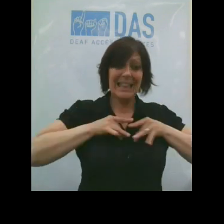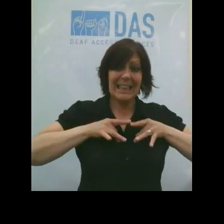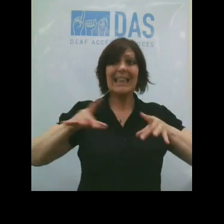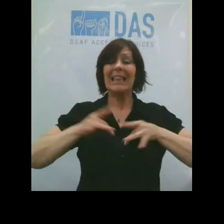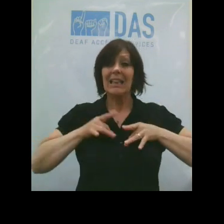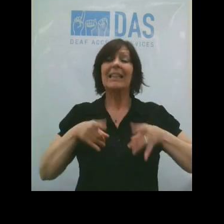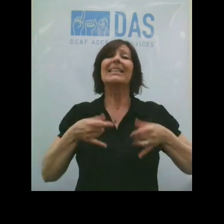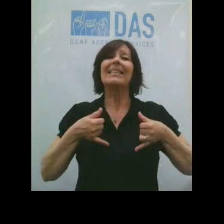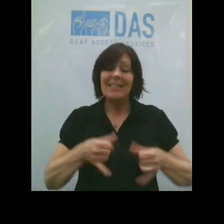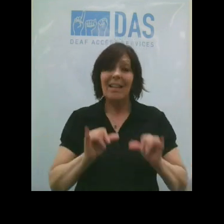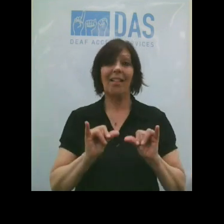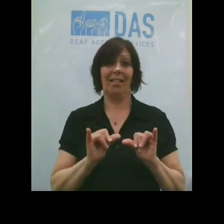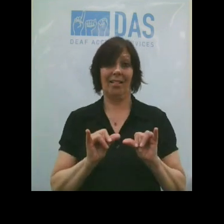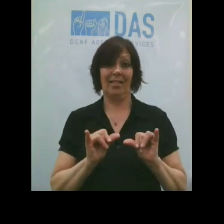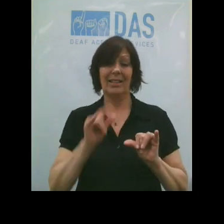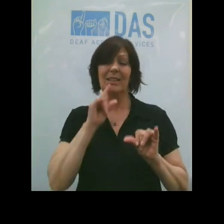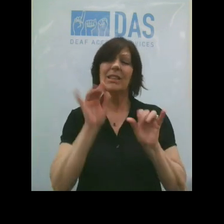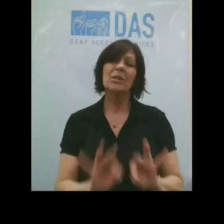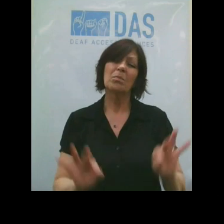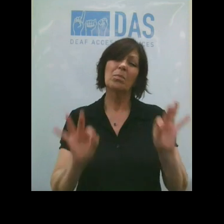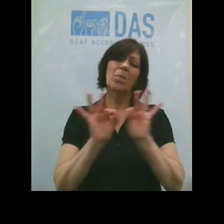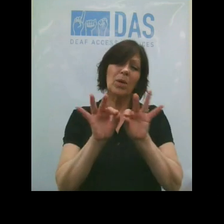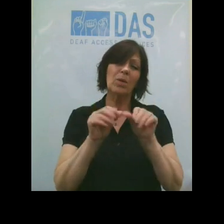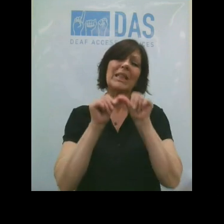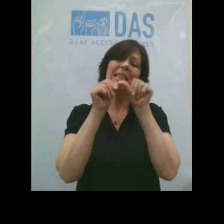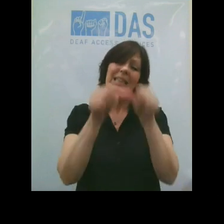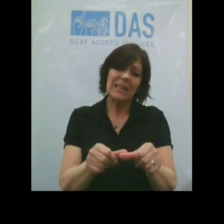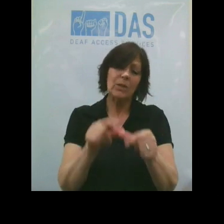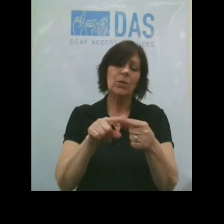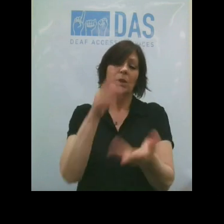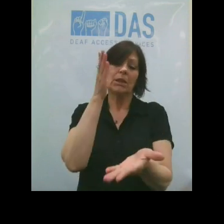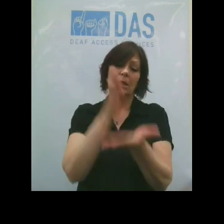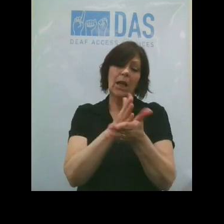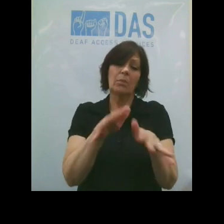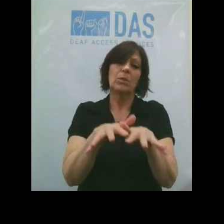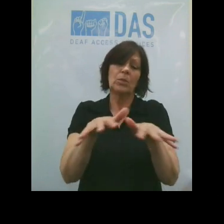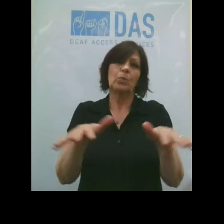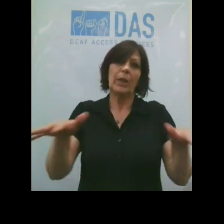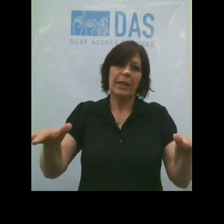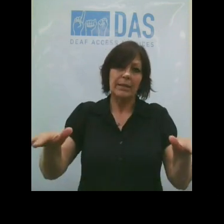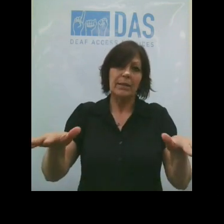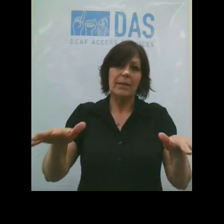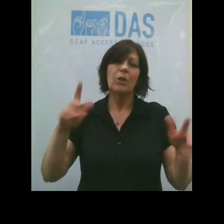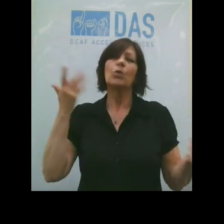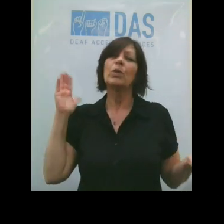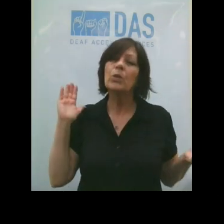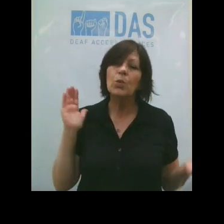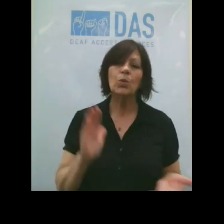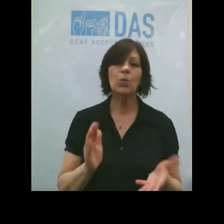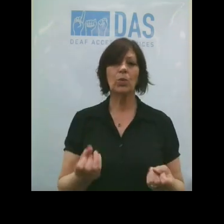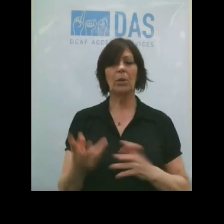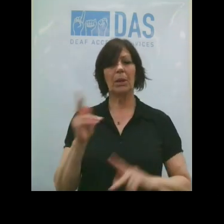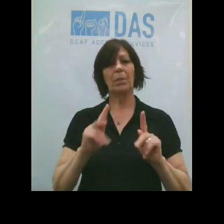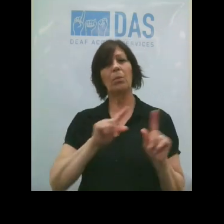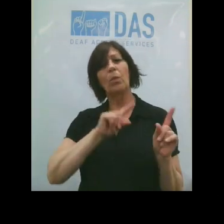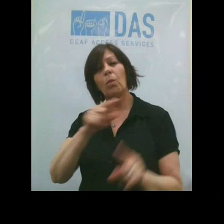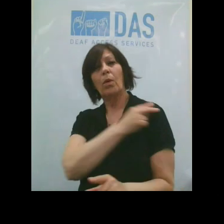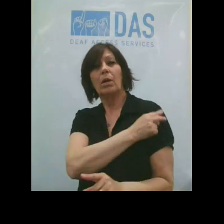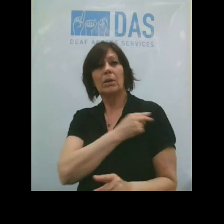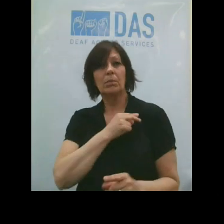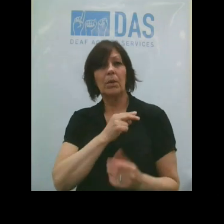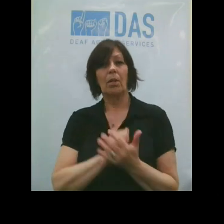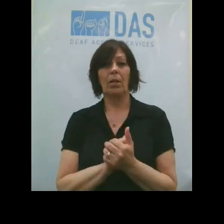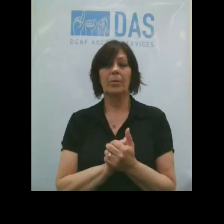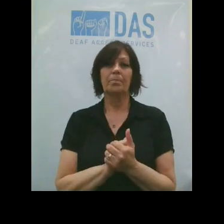to be positive. So it's very important that we continue to stop the spread as best as we can to reduce the number of hospitalizations, but moreover,